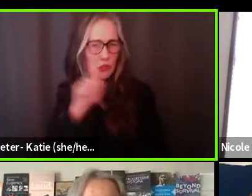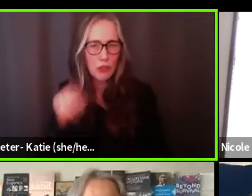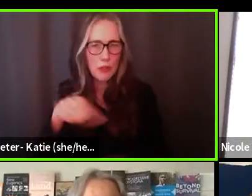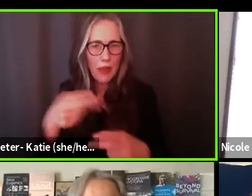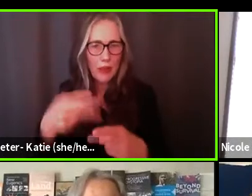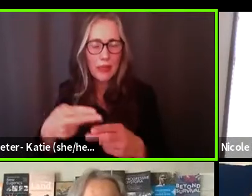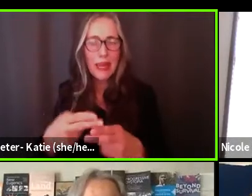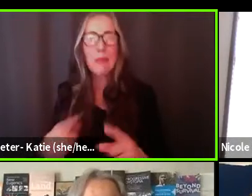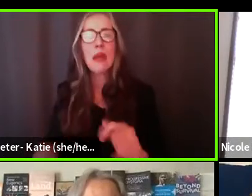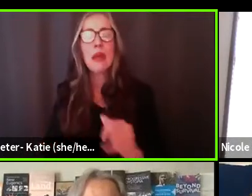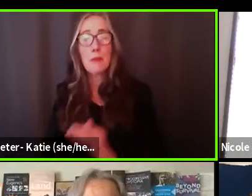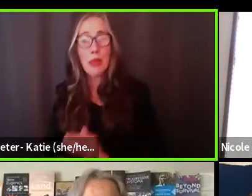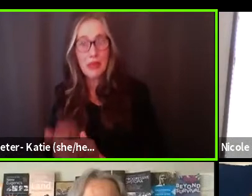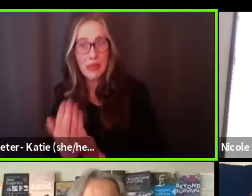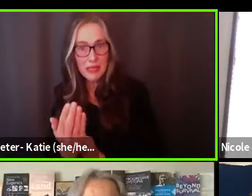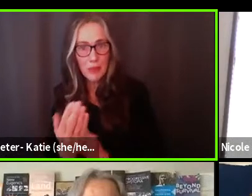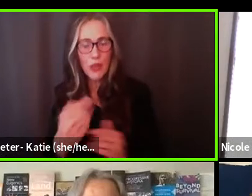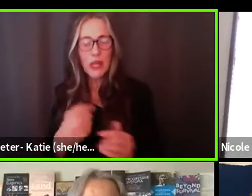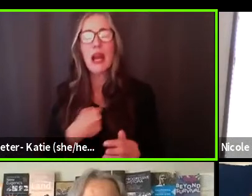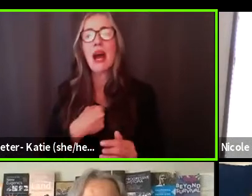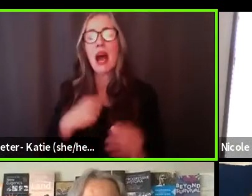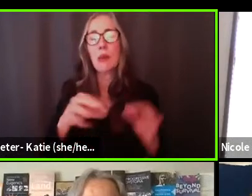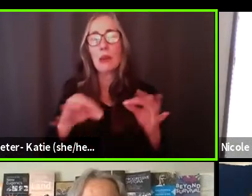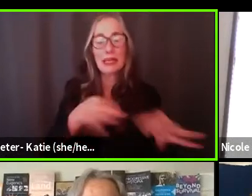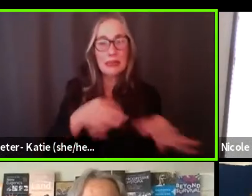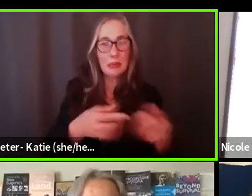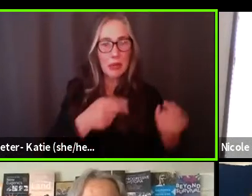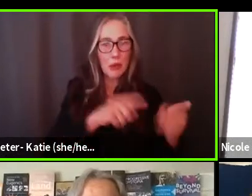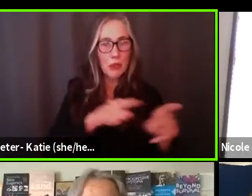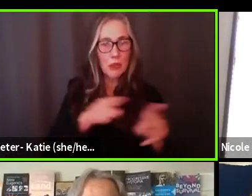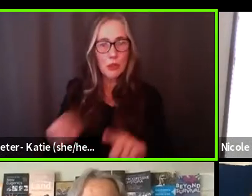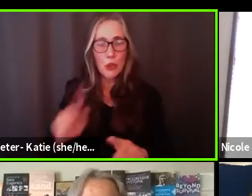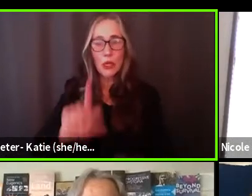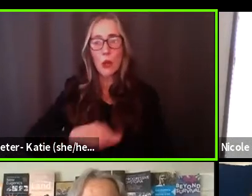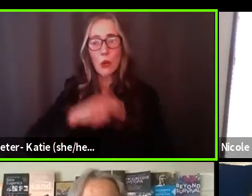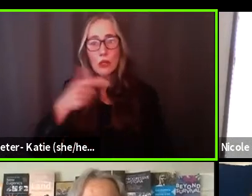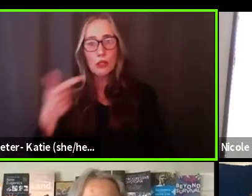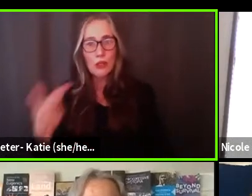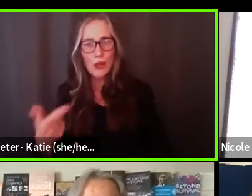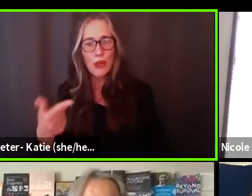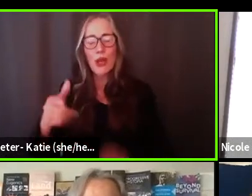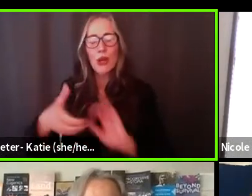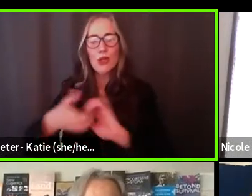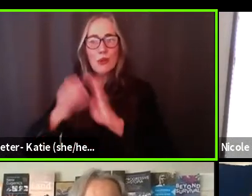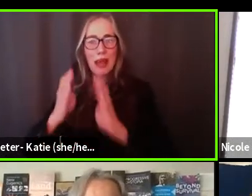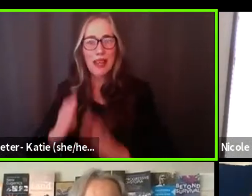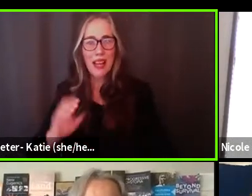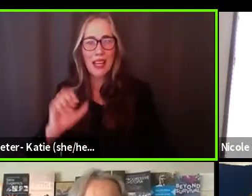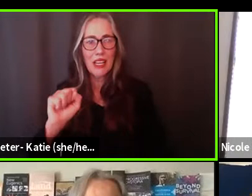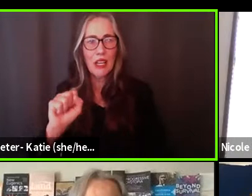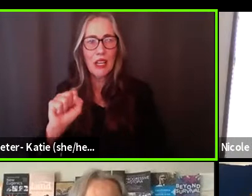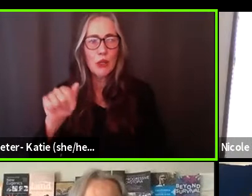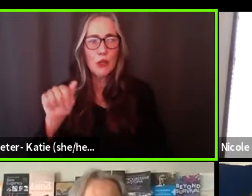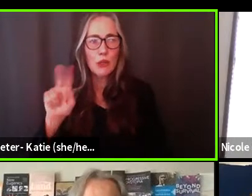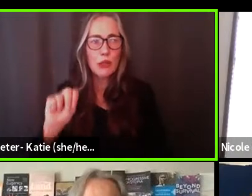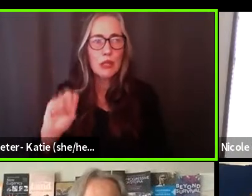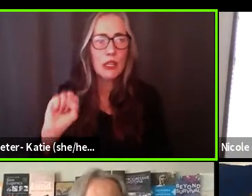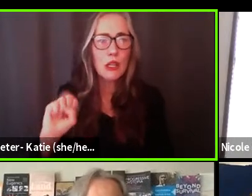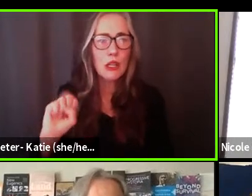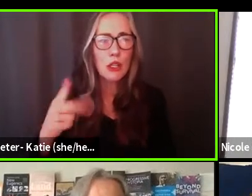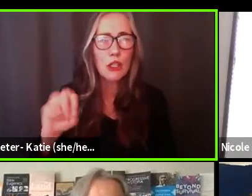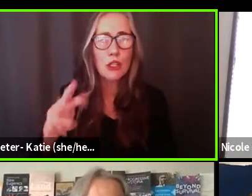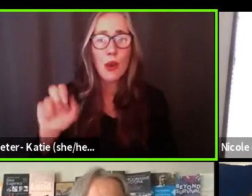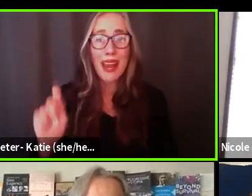session this afternoon session depending on where you are uh we'll turn it over to my colleagues susan schoeck and cynthia chandler